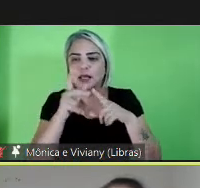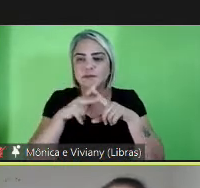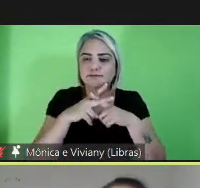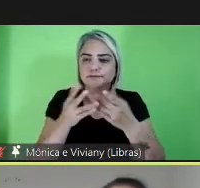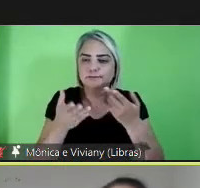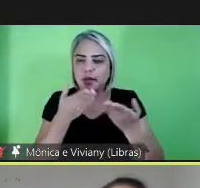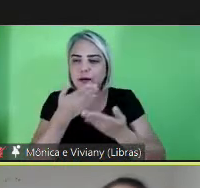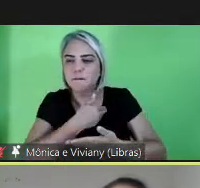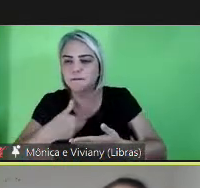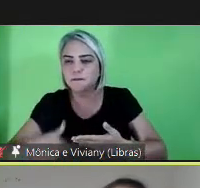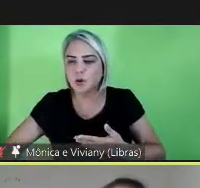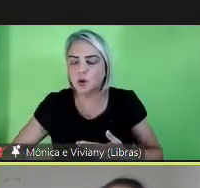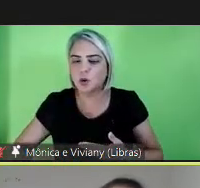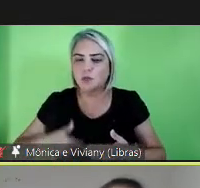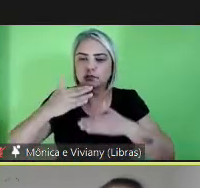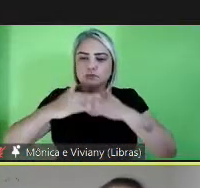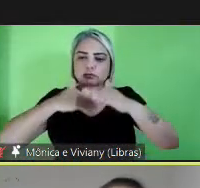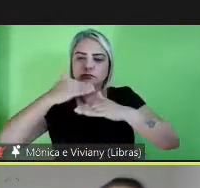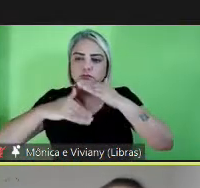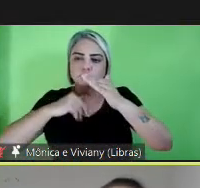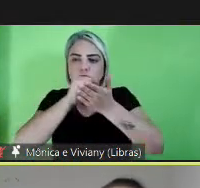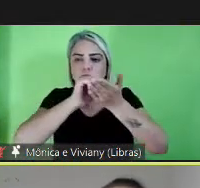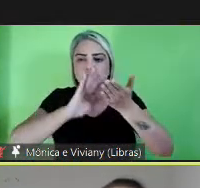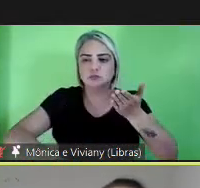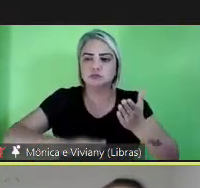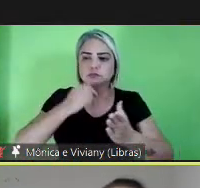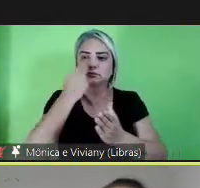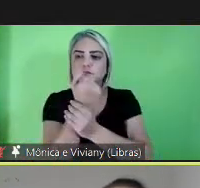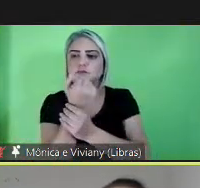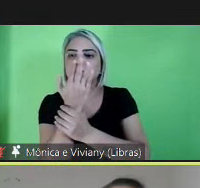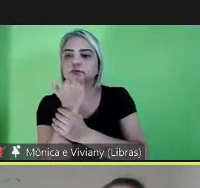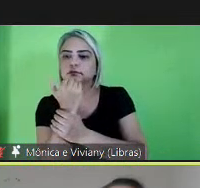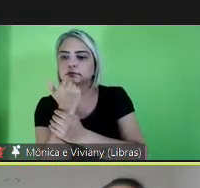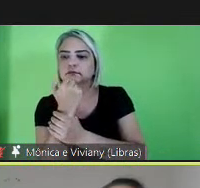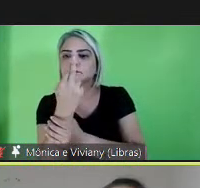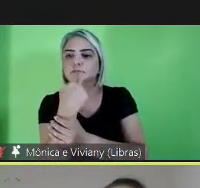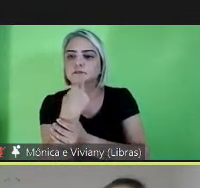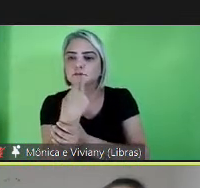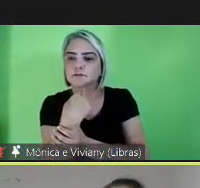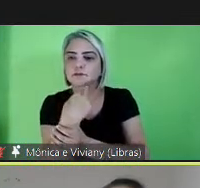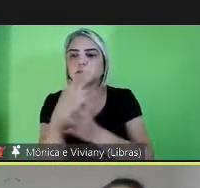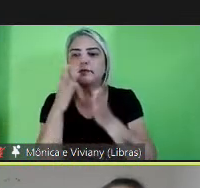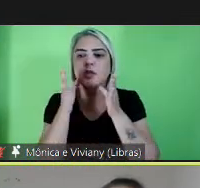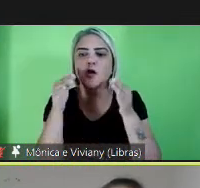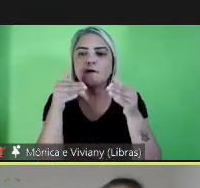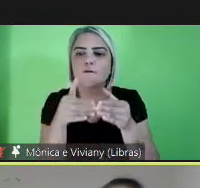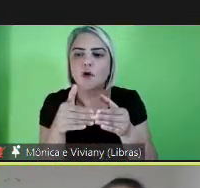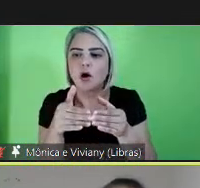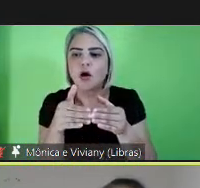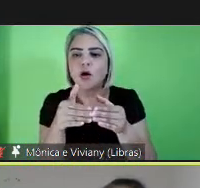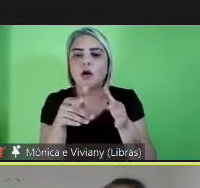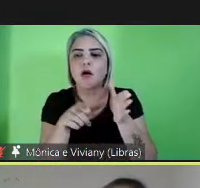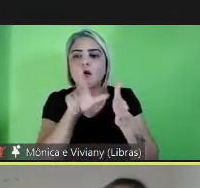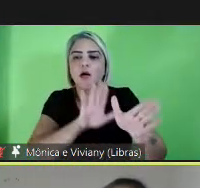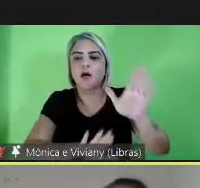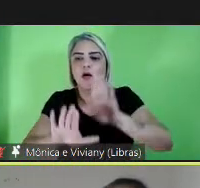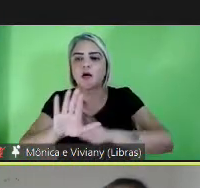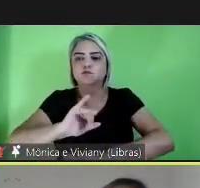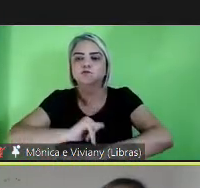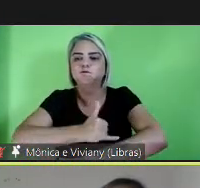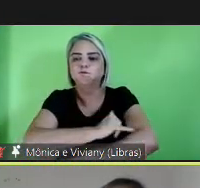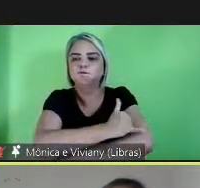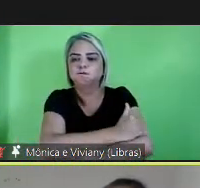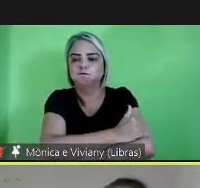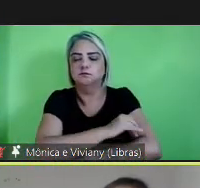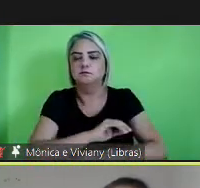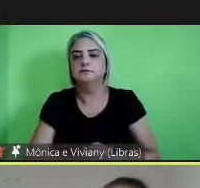institutions, those equipments, public equipments that develop actions for food and nutrition security. We focused in the prevention